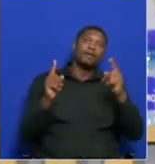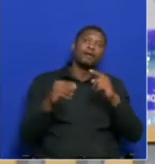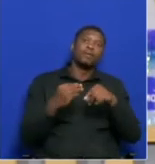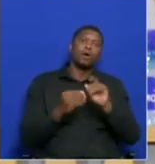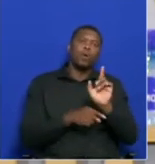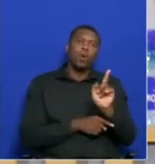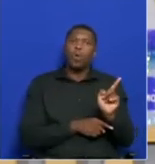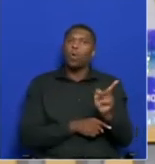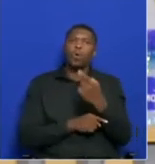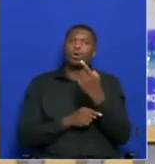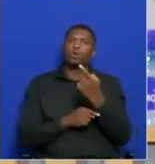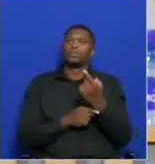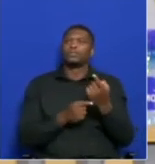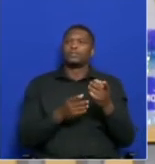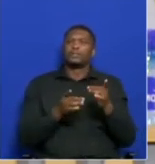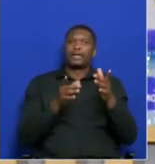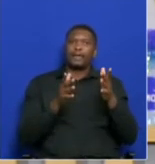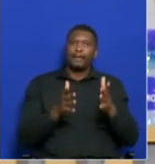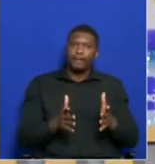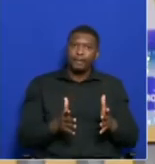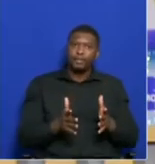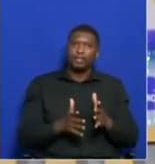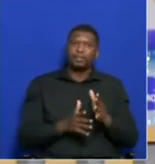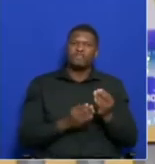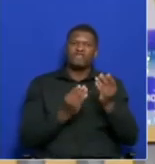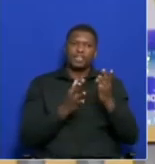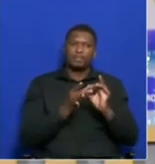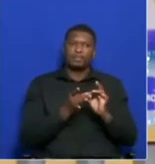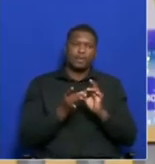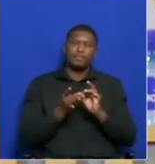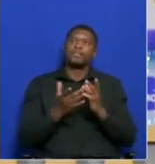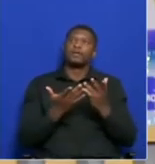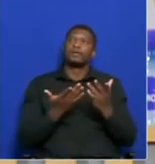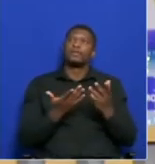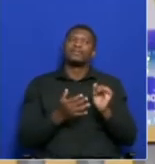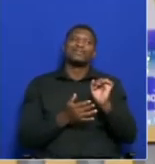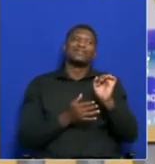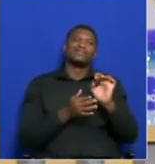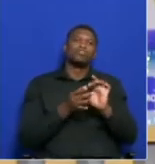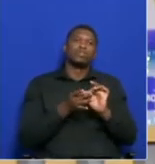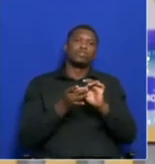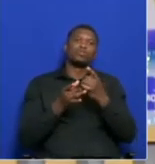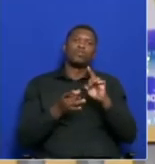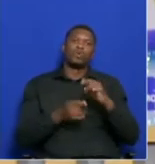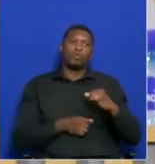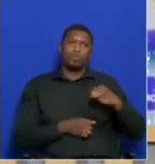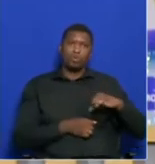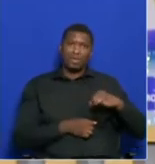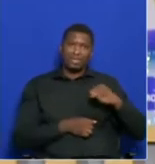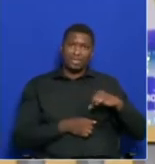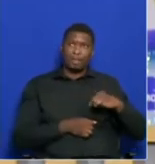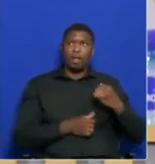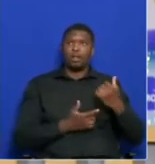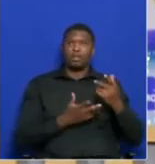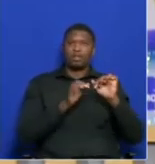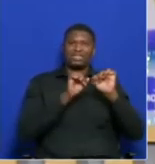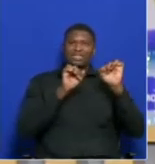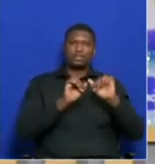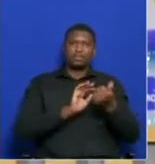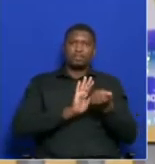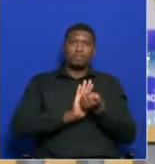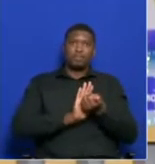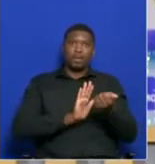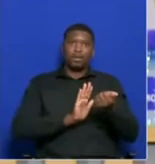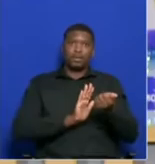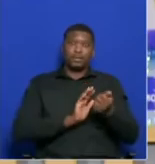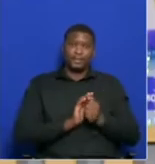to the municipality in terms of the Municipal Systems Act, Schedule 2 Code